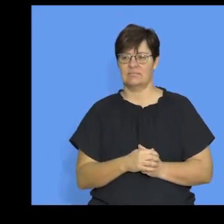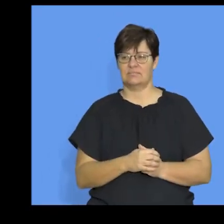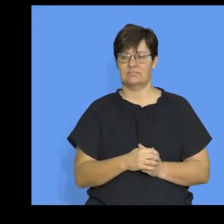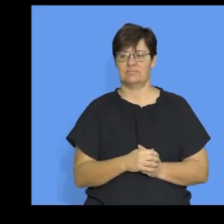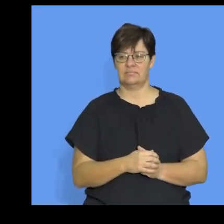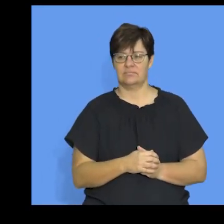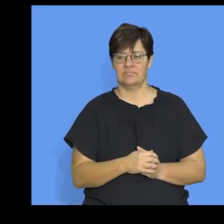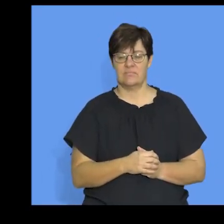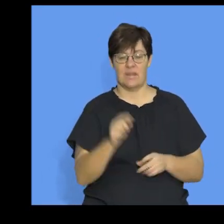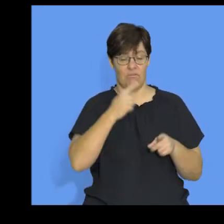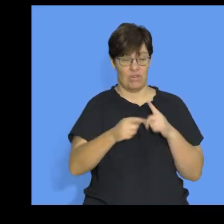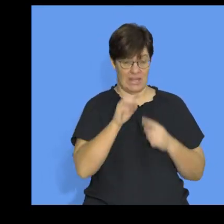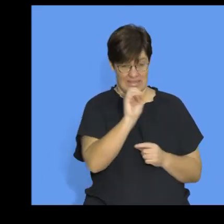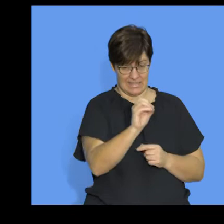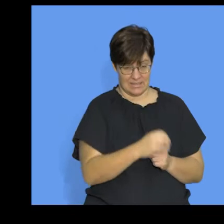your rent.